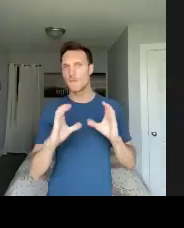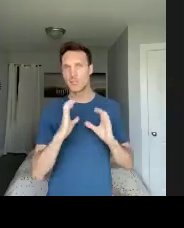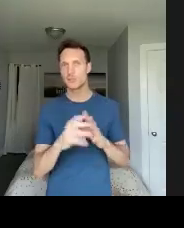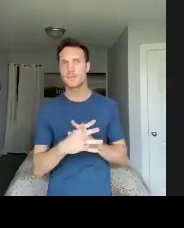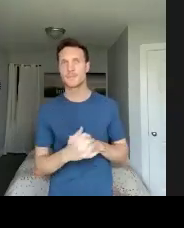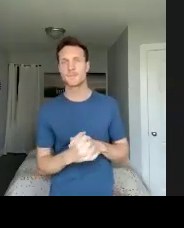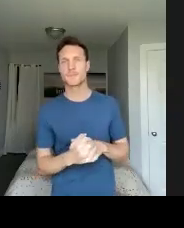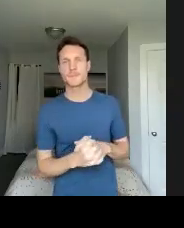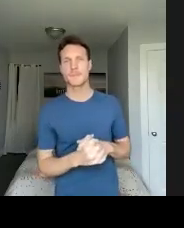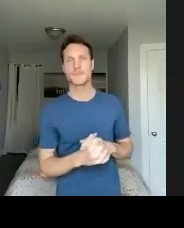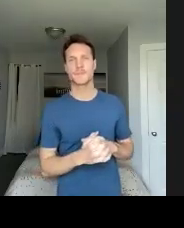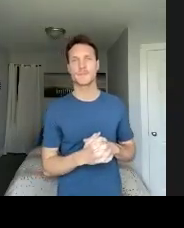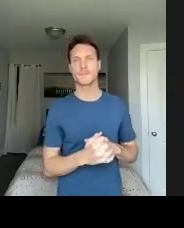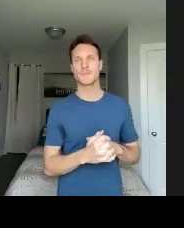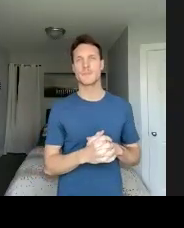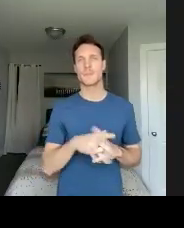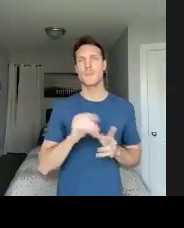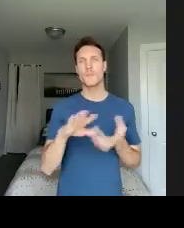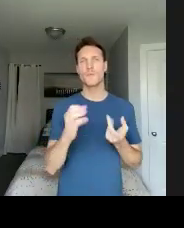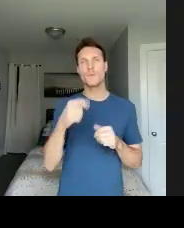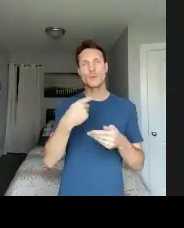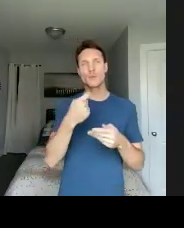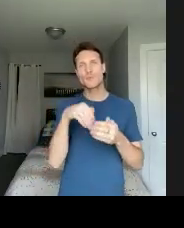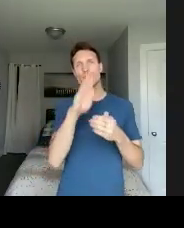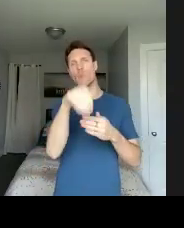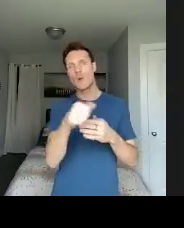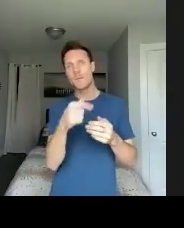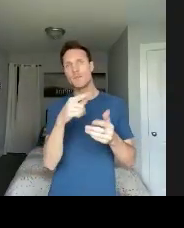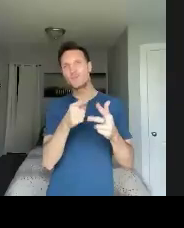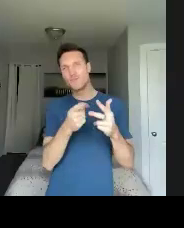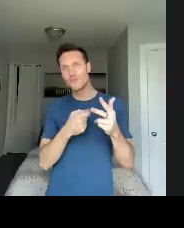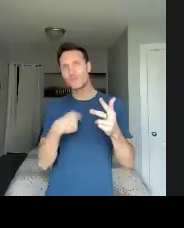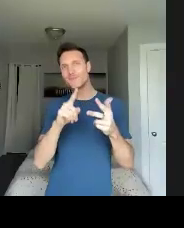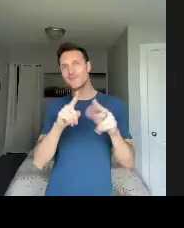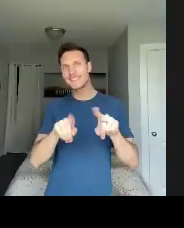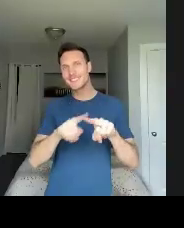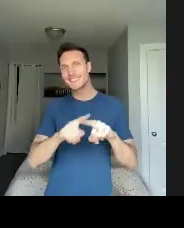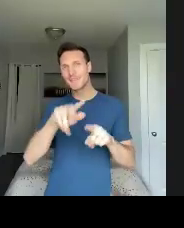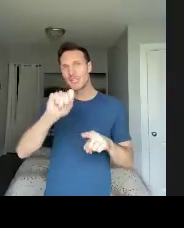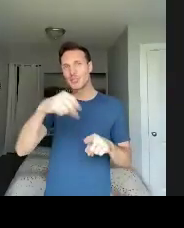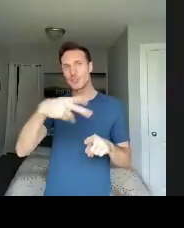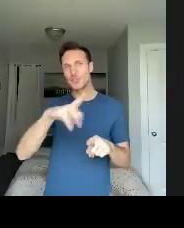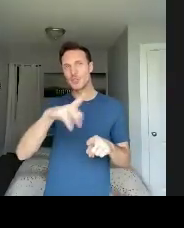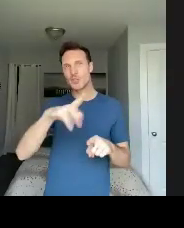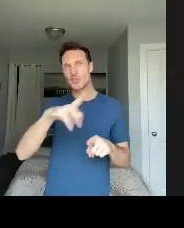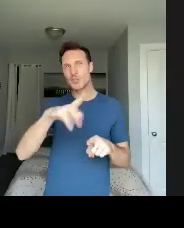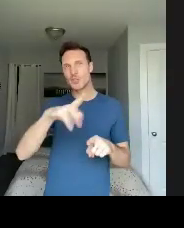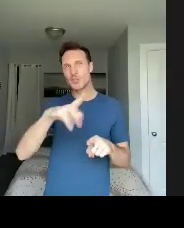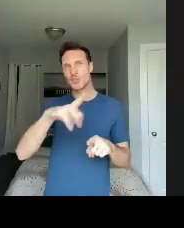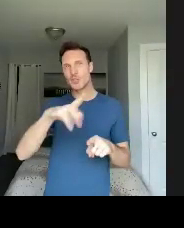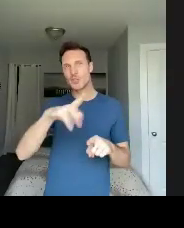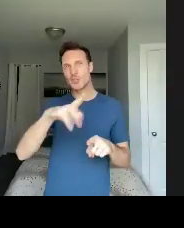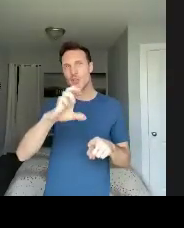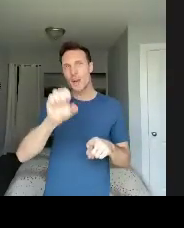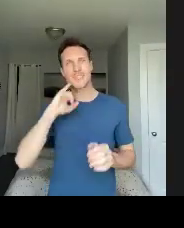we go over a few different topics, so it would be helpful for us when you ask your questions later, if you can remind us what the topic